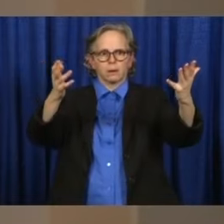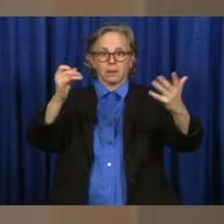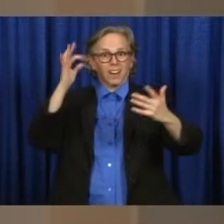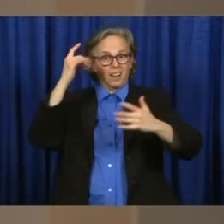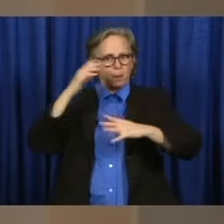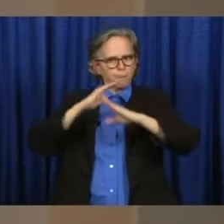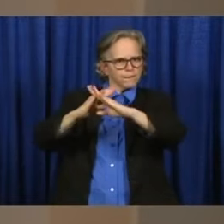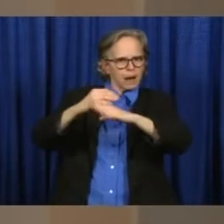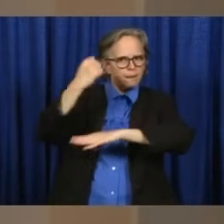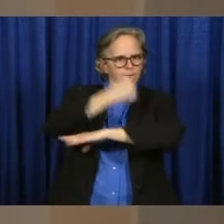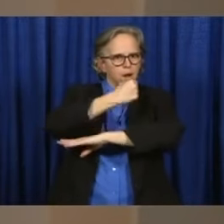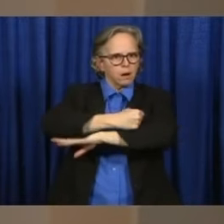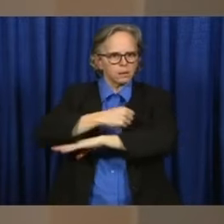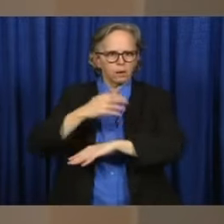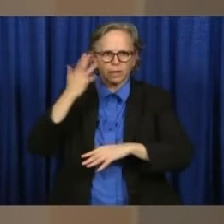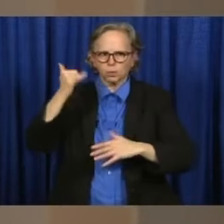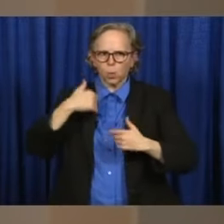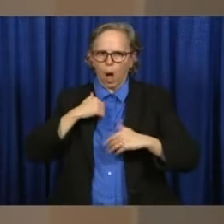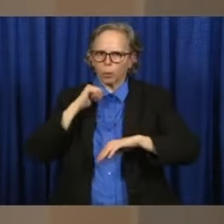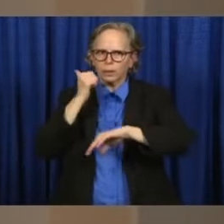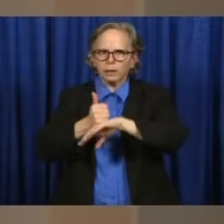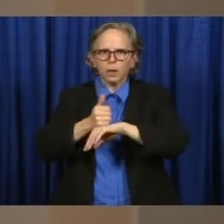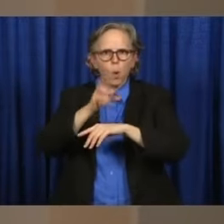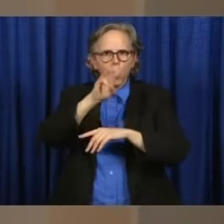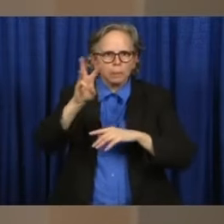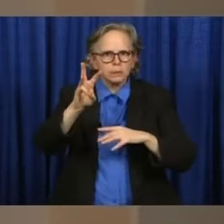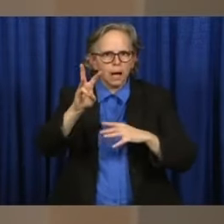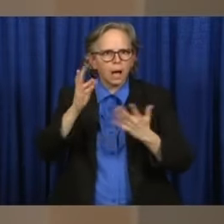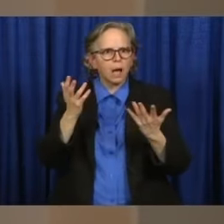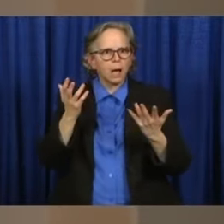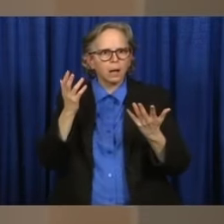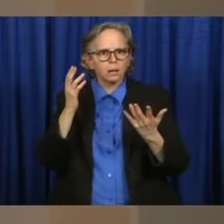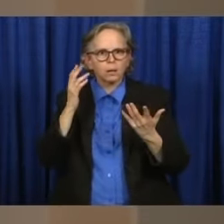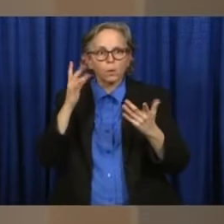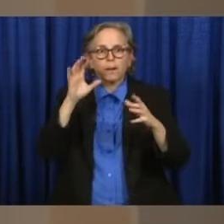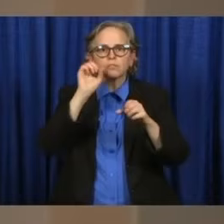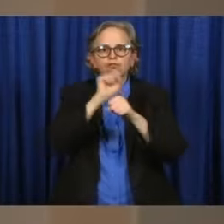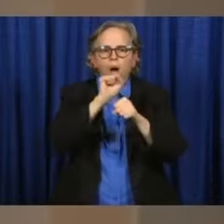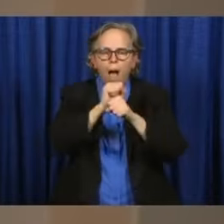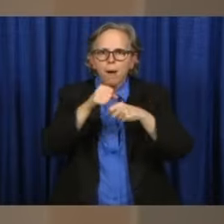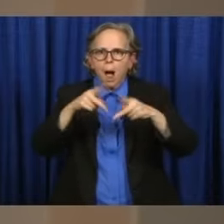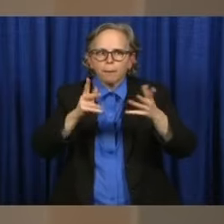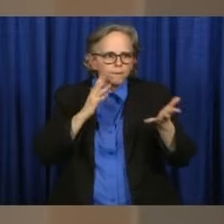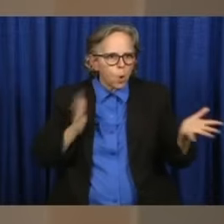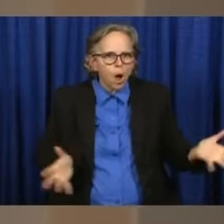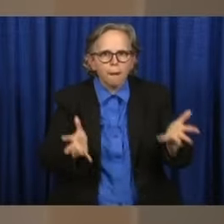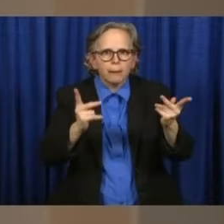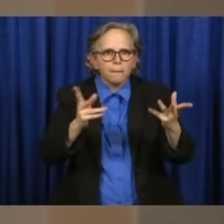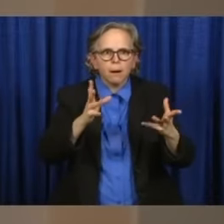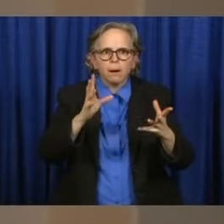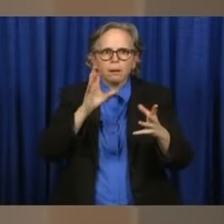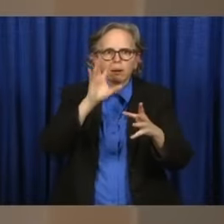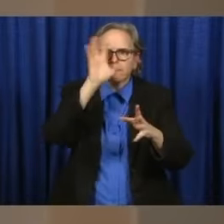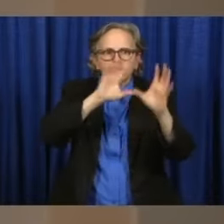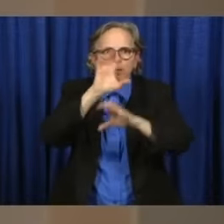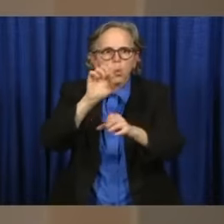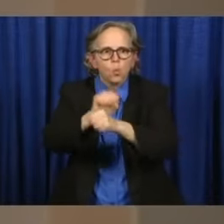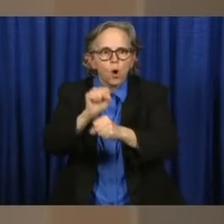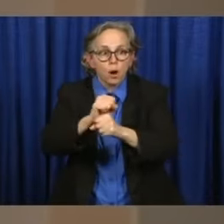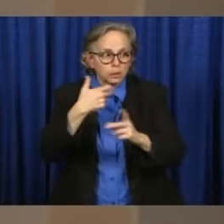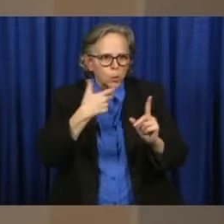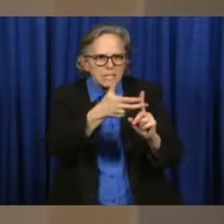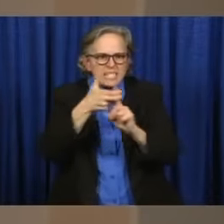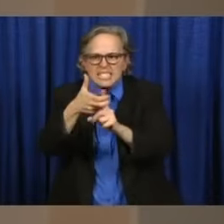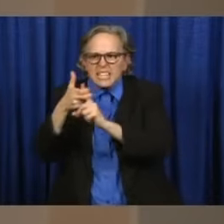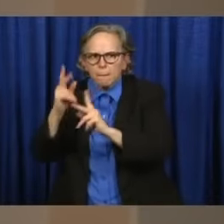the website with the other job opportunities. That's why we're adding people to the unemployment system